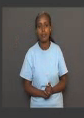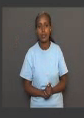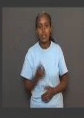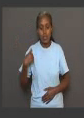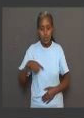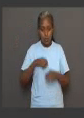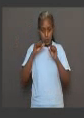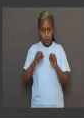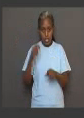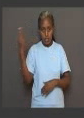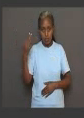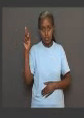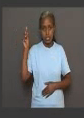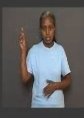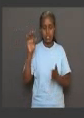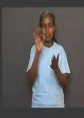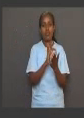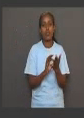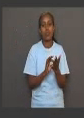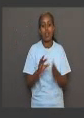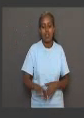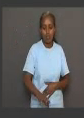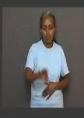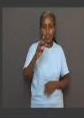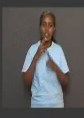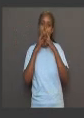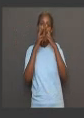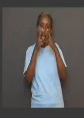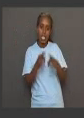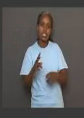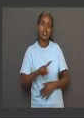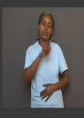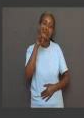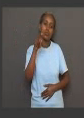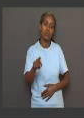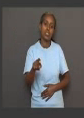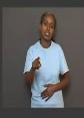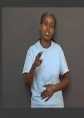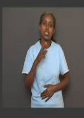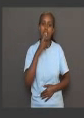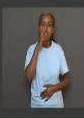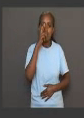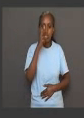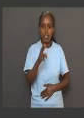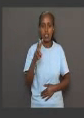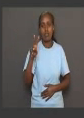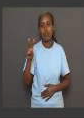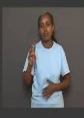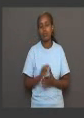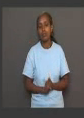We can use this formula to find answers to questions in the real world too.